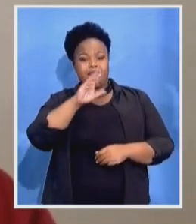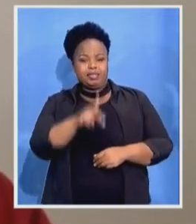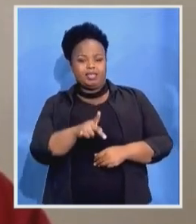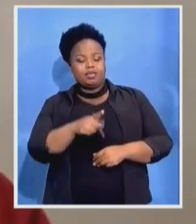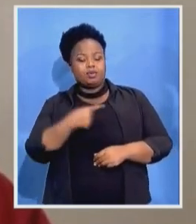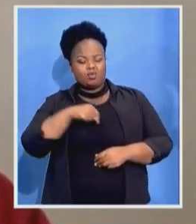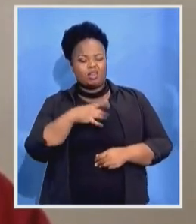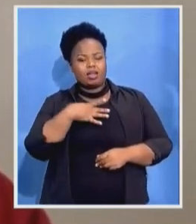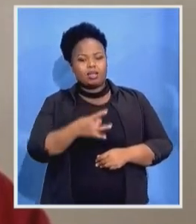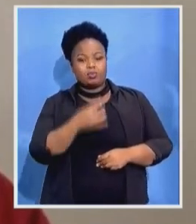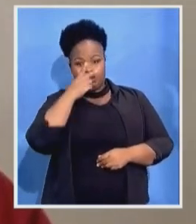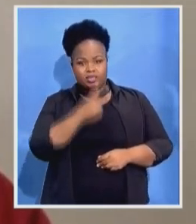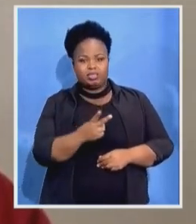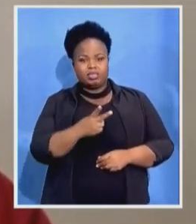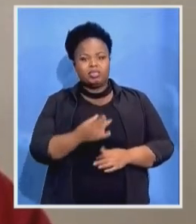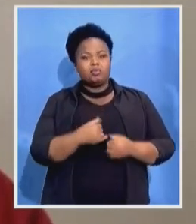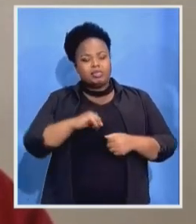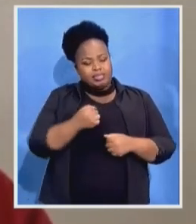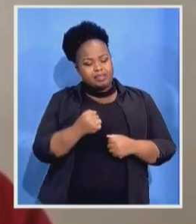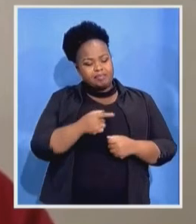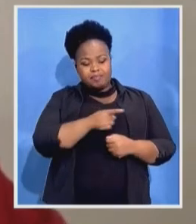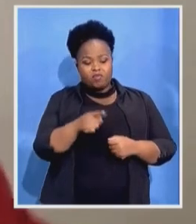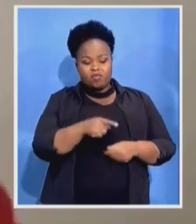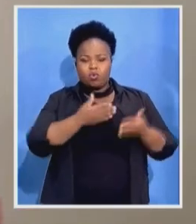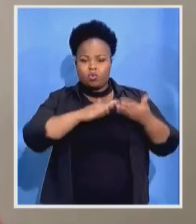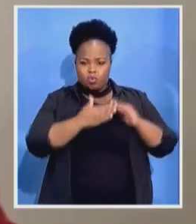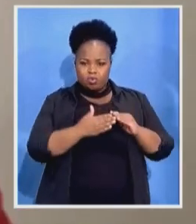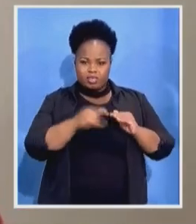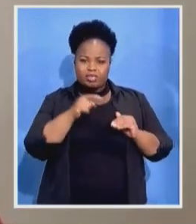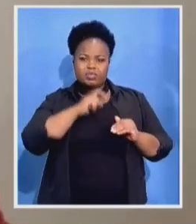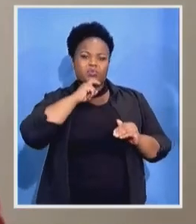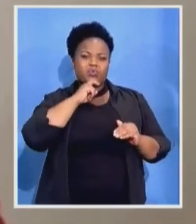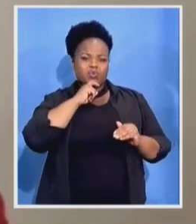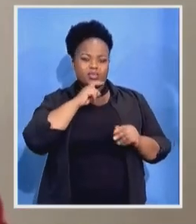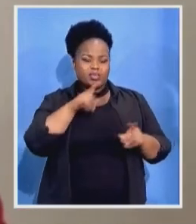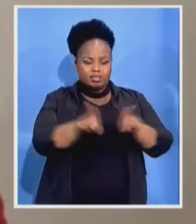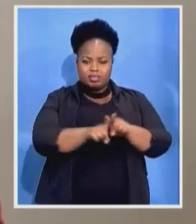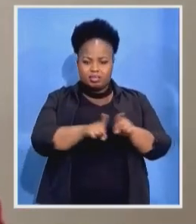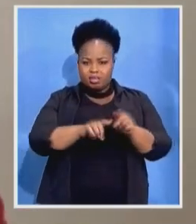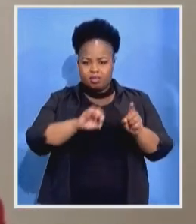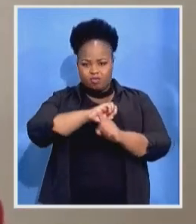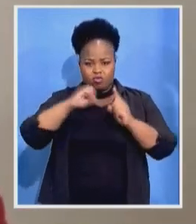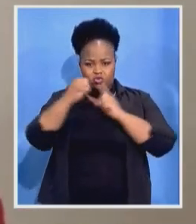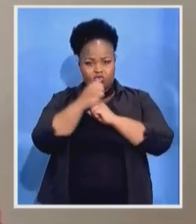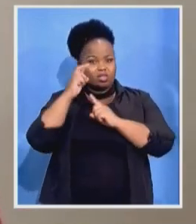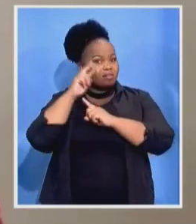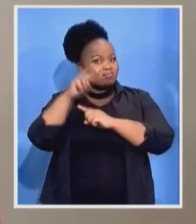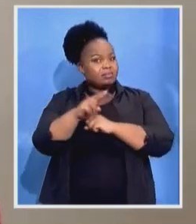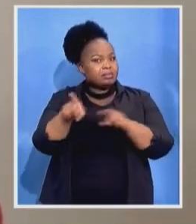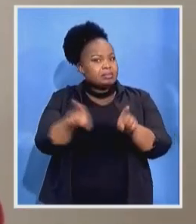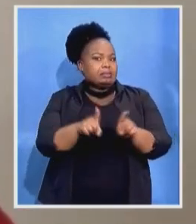use, including for social purposes like education and public health.